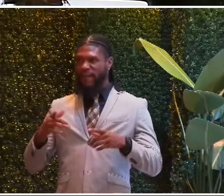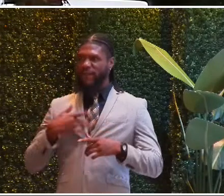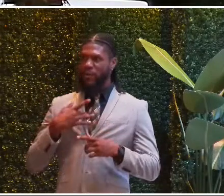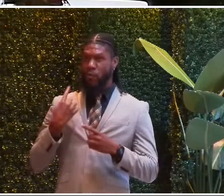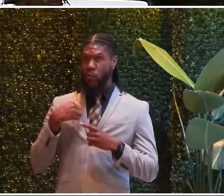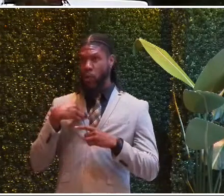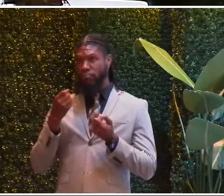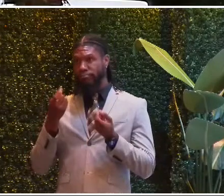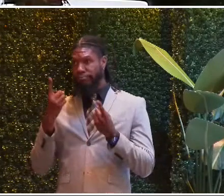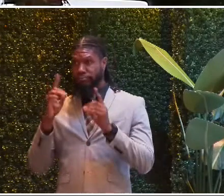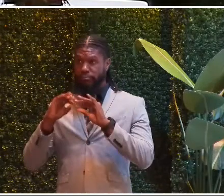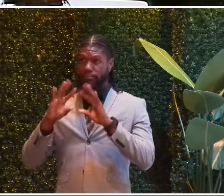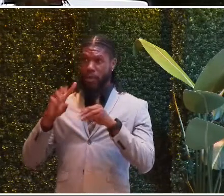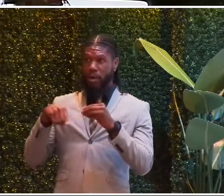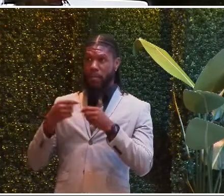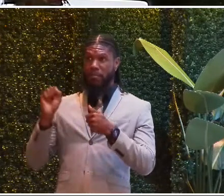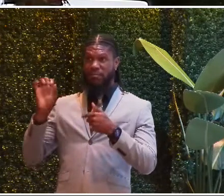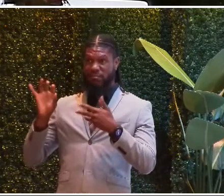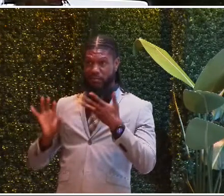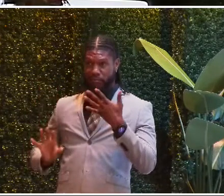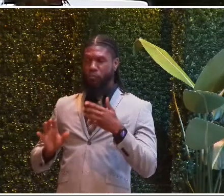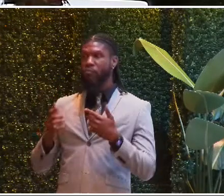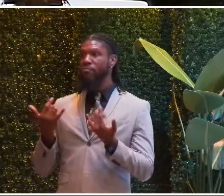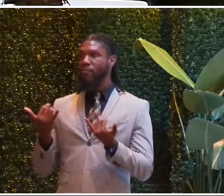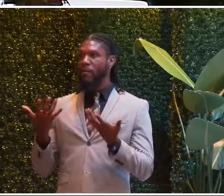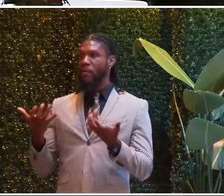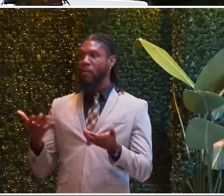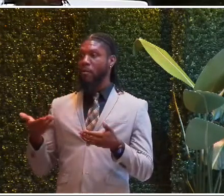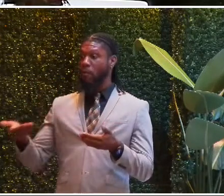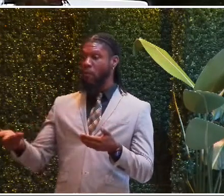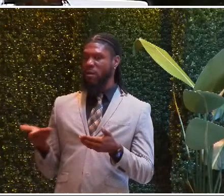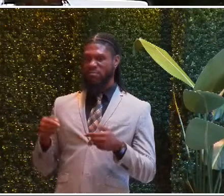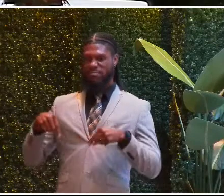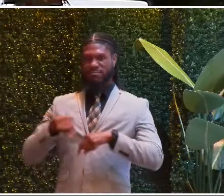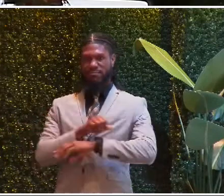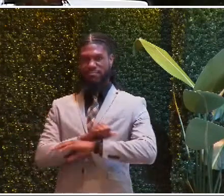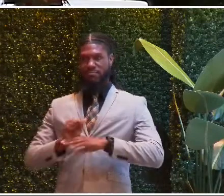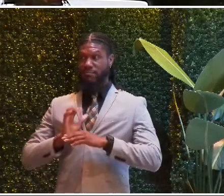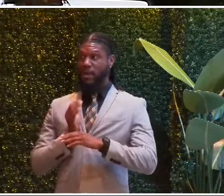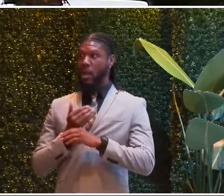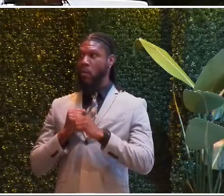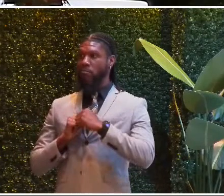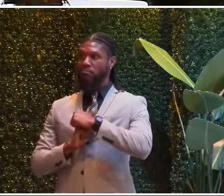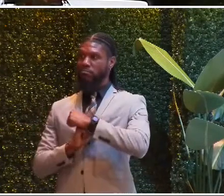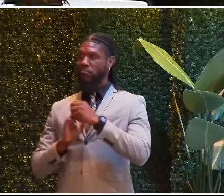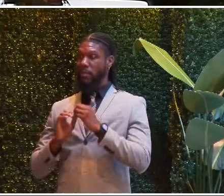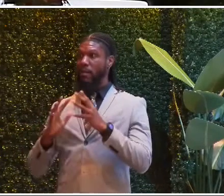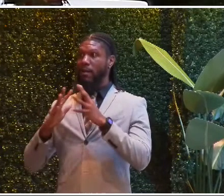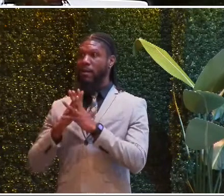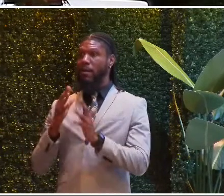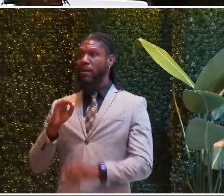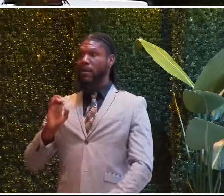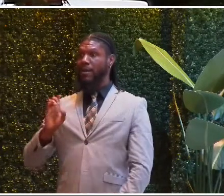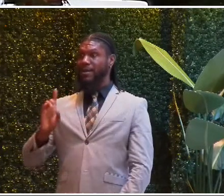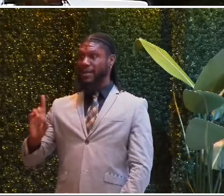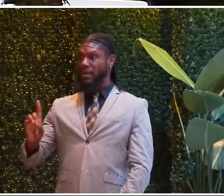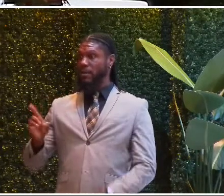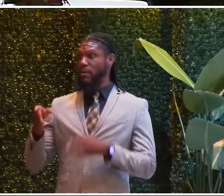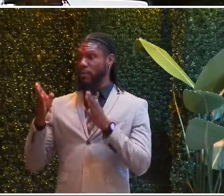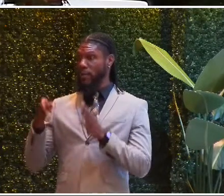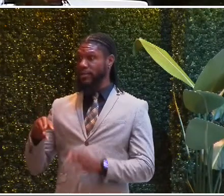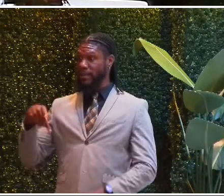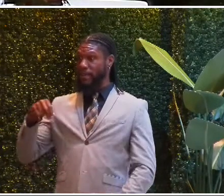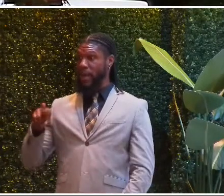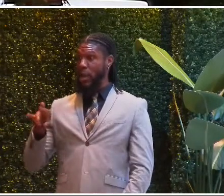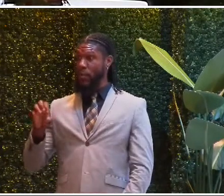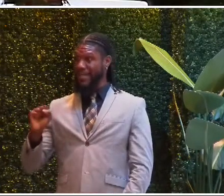clear about those things, I'd like to welcome the stage our founder and ED, Paris Hatcher, to